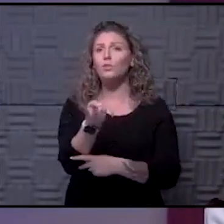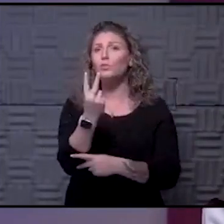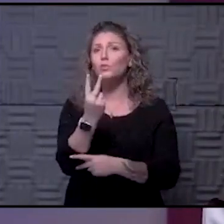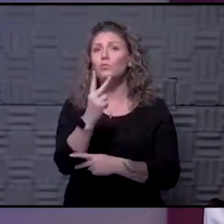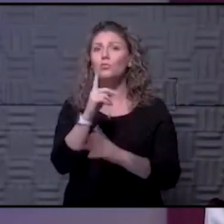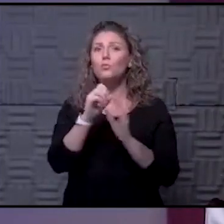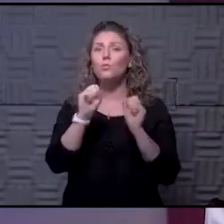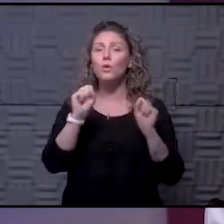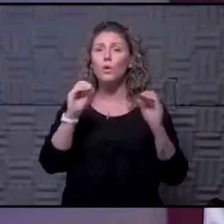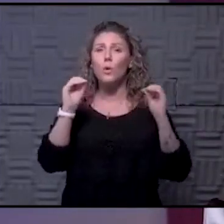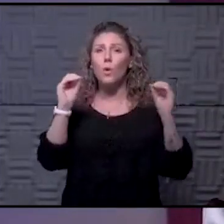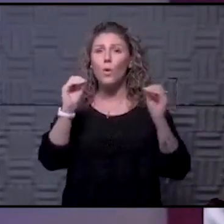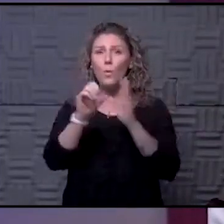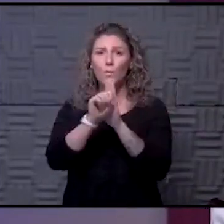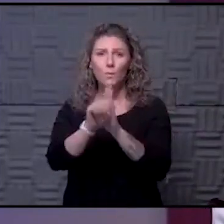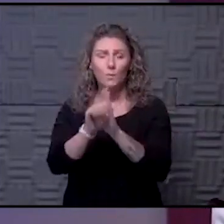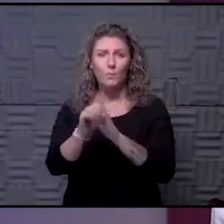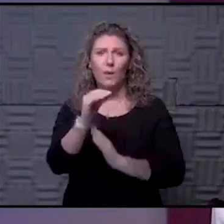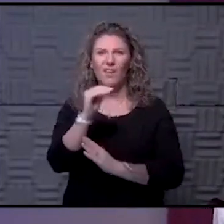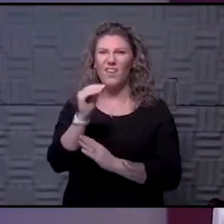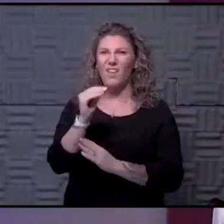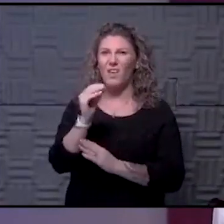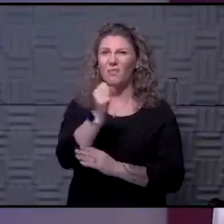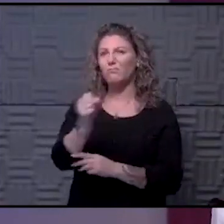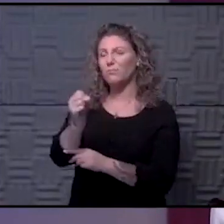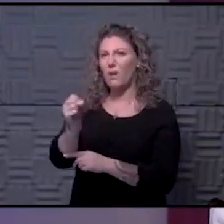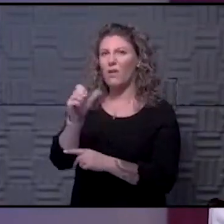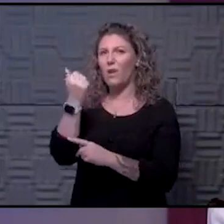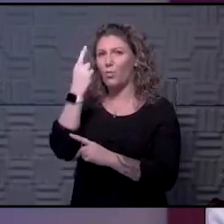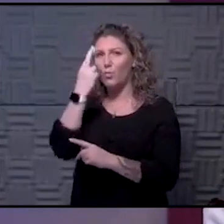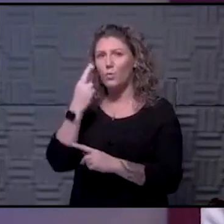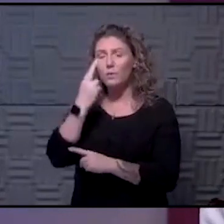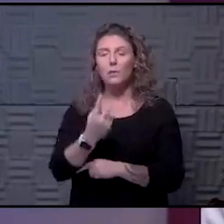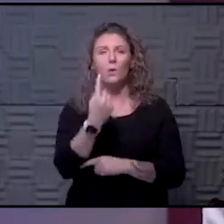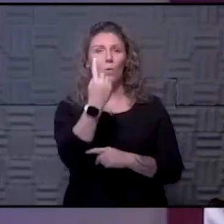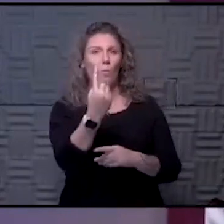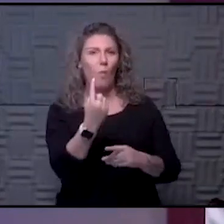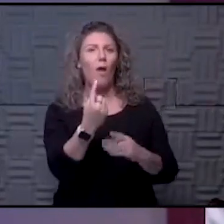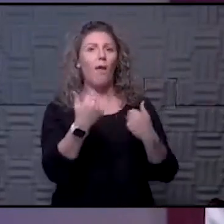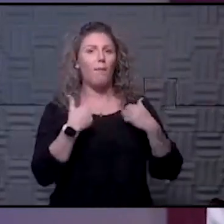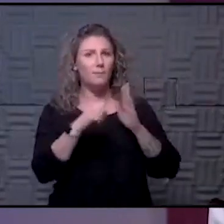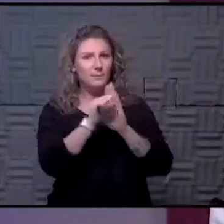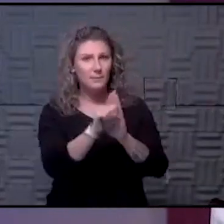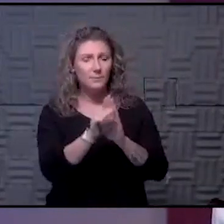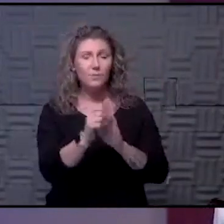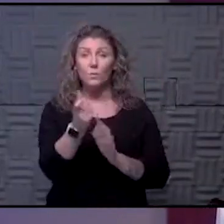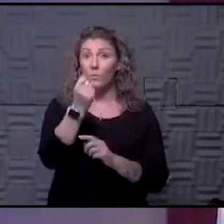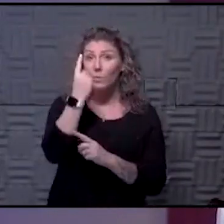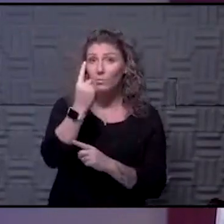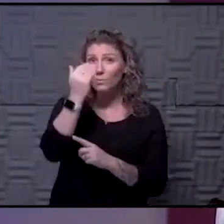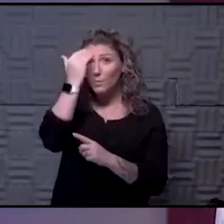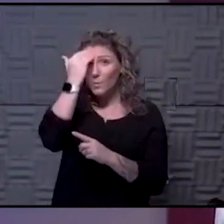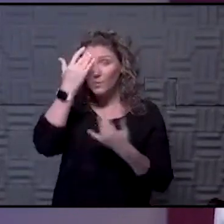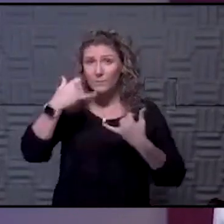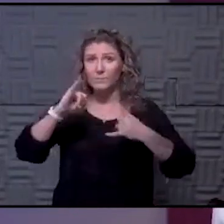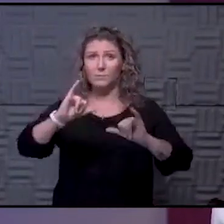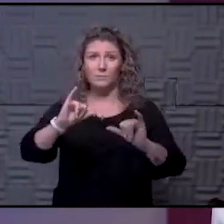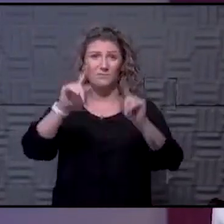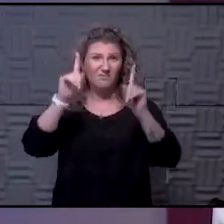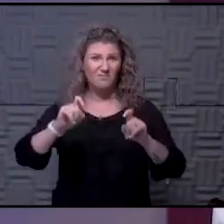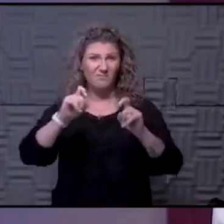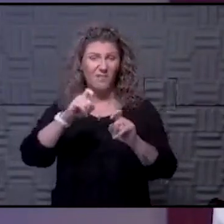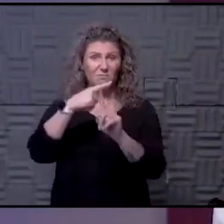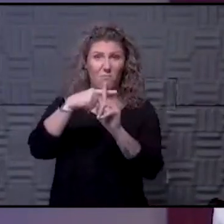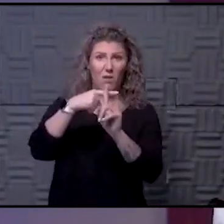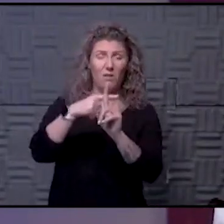asymptomatic. They were admitted for another reason, and then 1 is symptomatic. So again, understanding and knowing that you can still test positive and